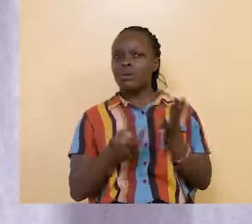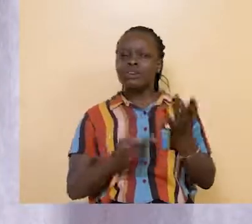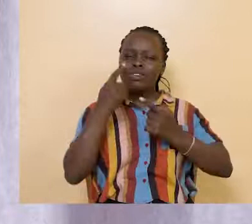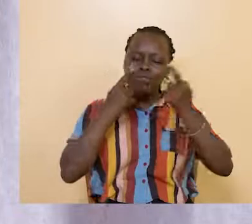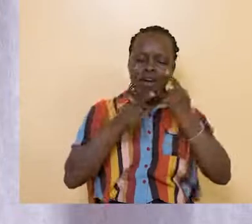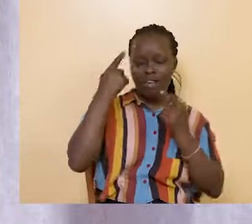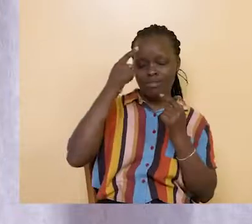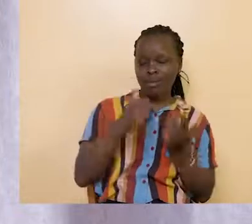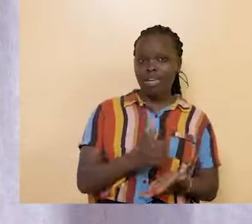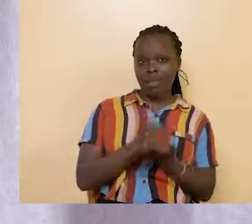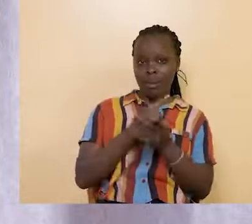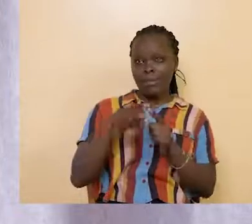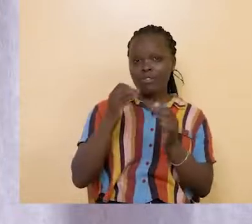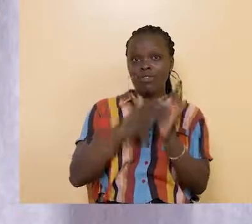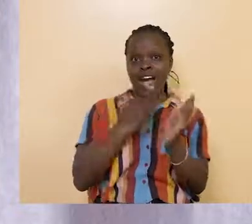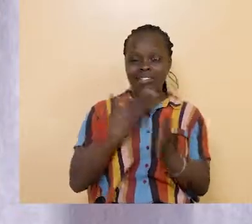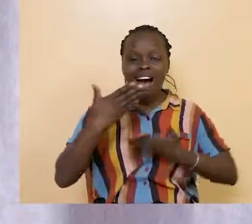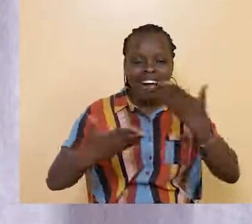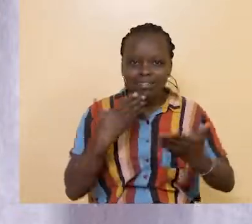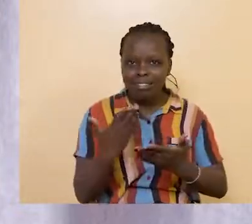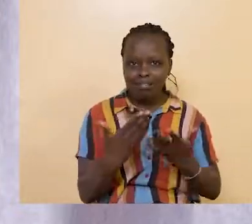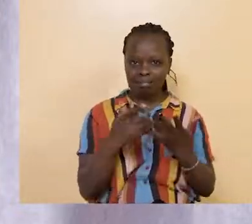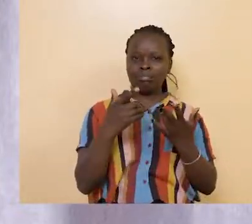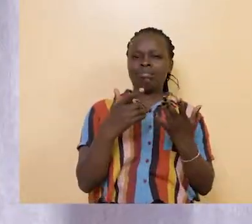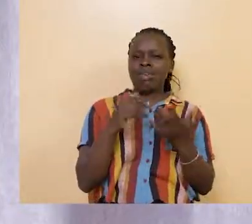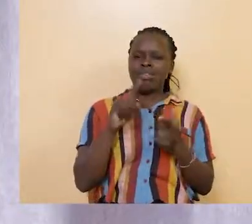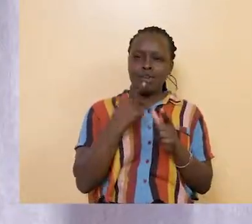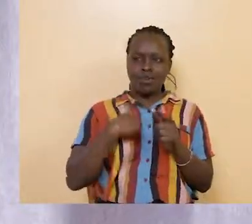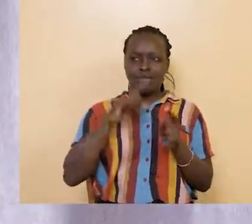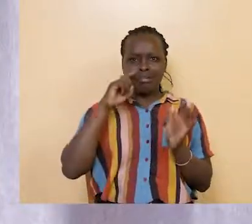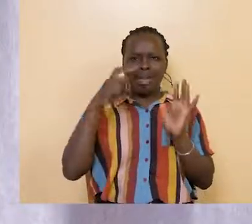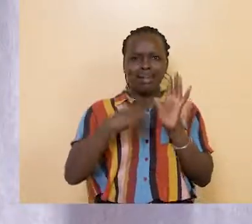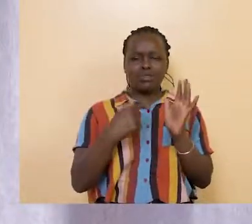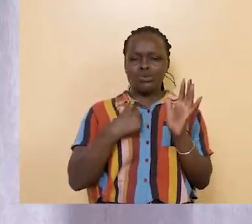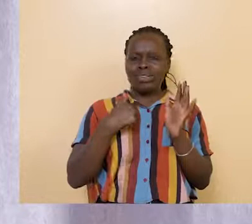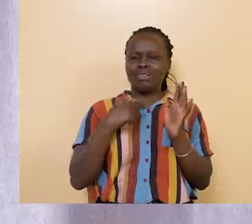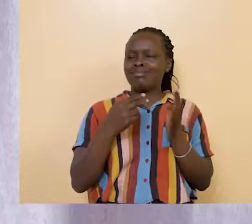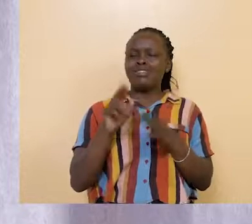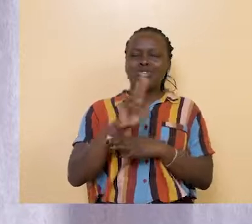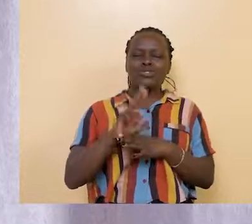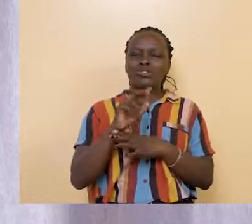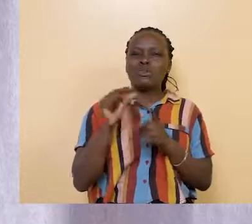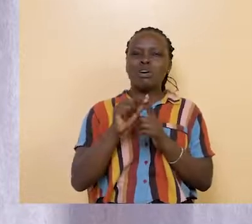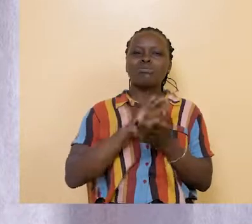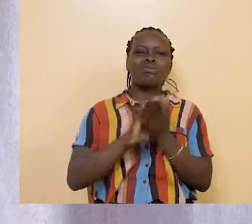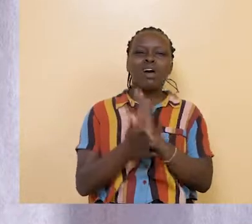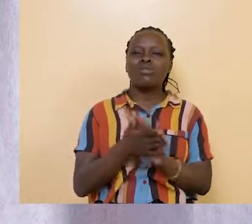cry for help. But if we are so quick to respond to everything, then we realize we're just throwing our words everywhere for no